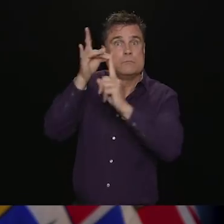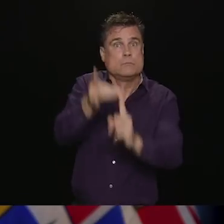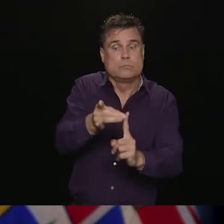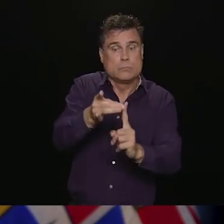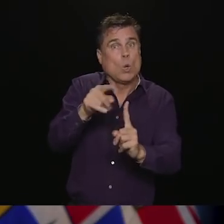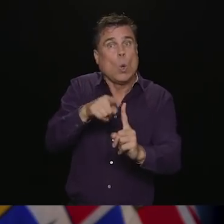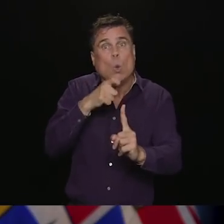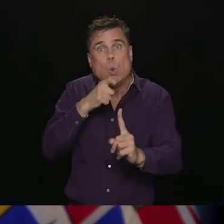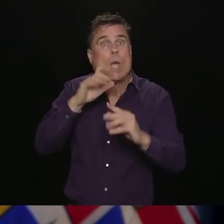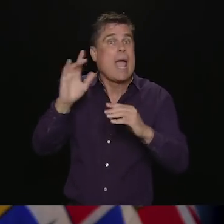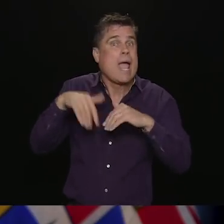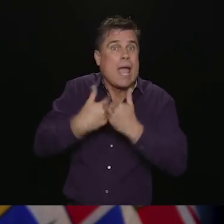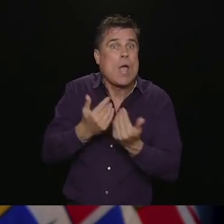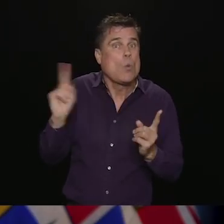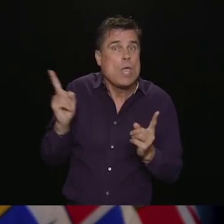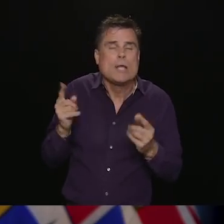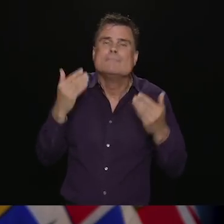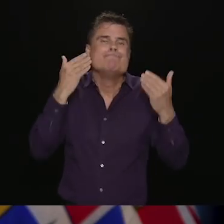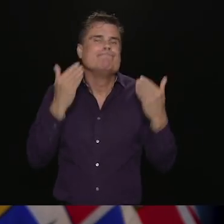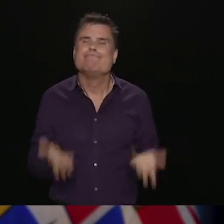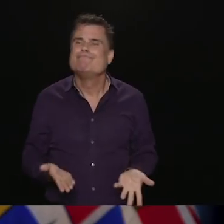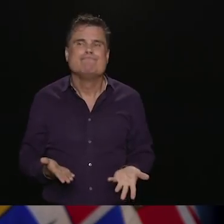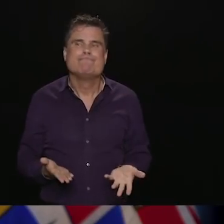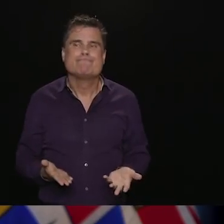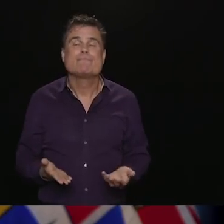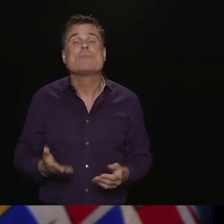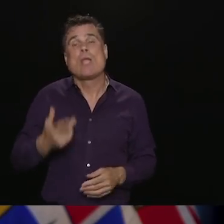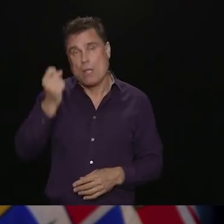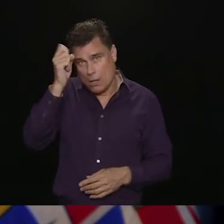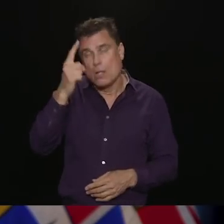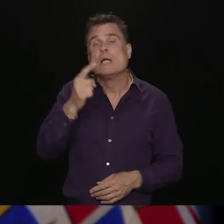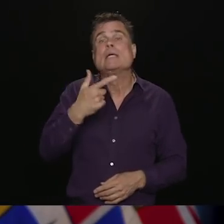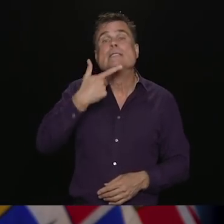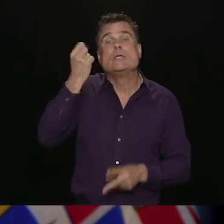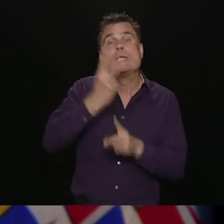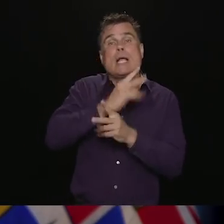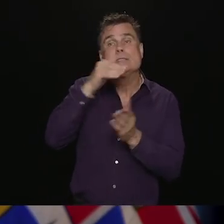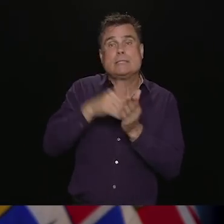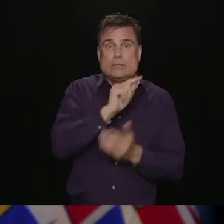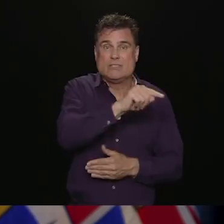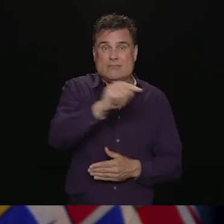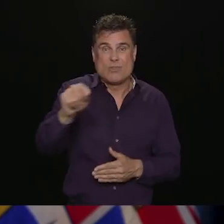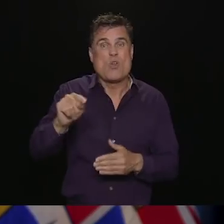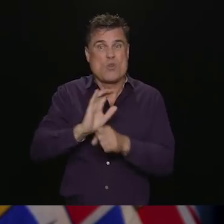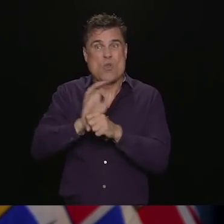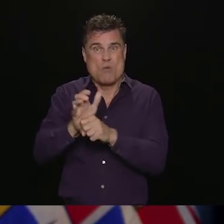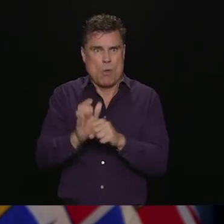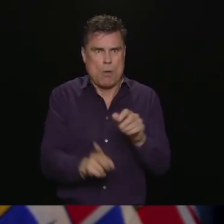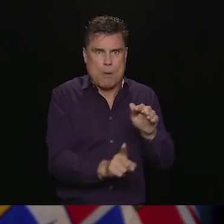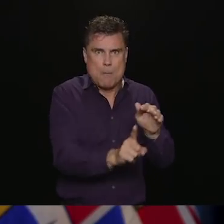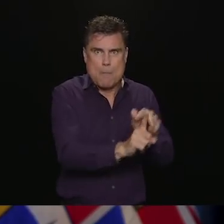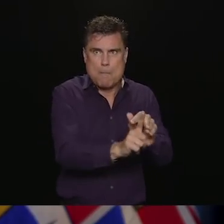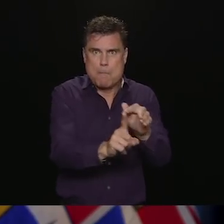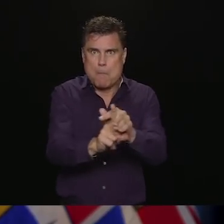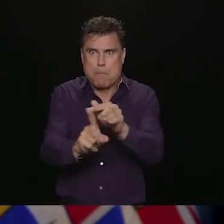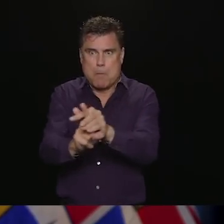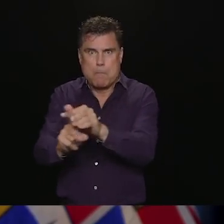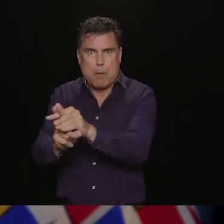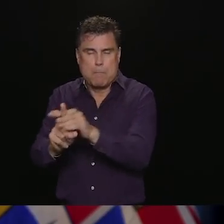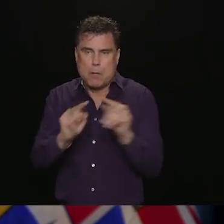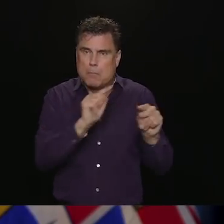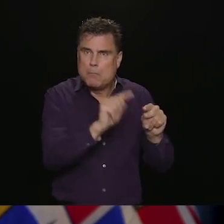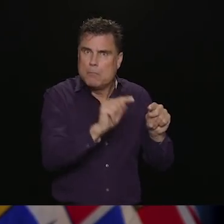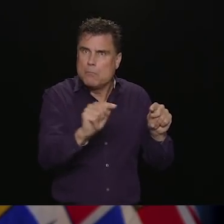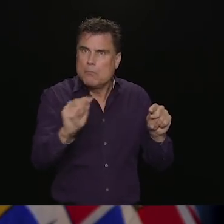care have been from healthcare workers bringing it into the facility. And that, you know, speaks to the fact that, as you